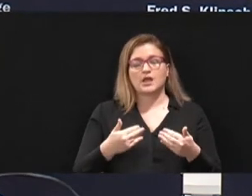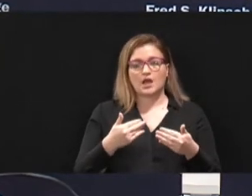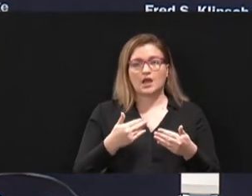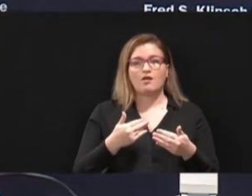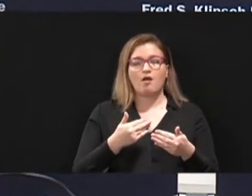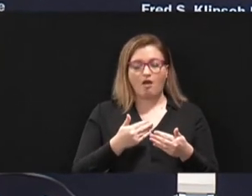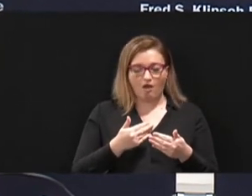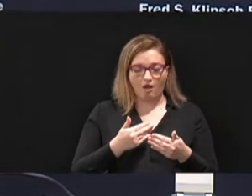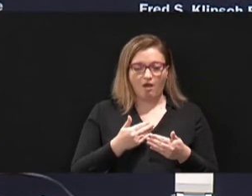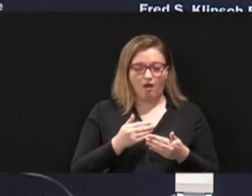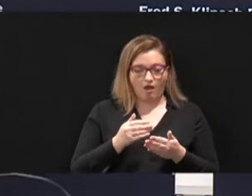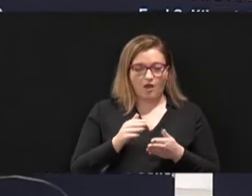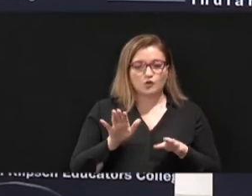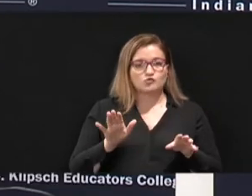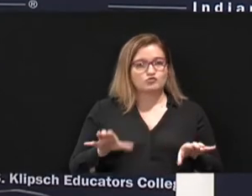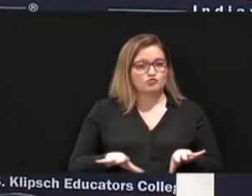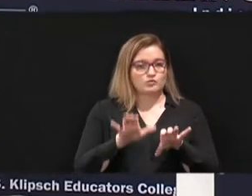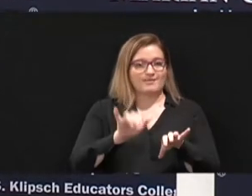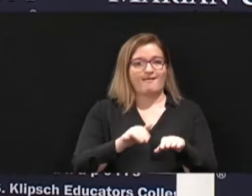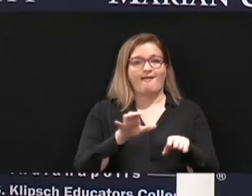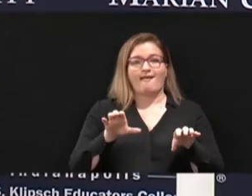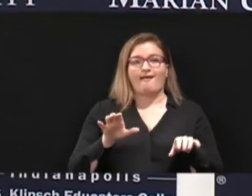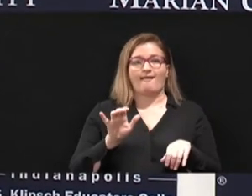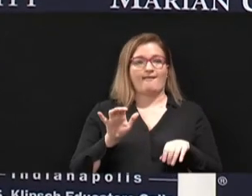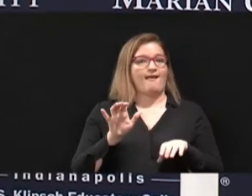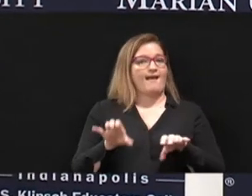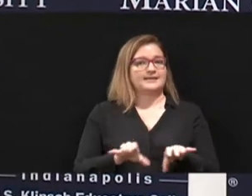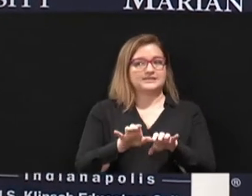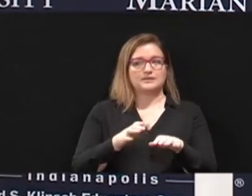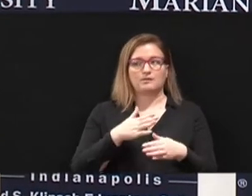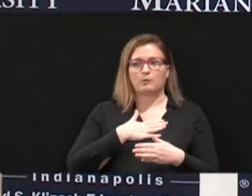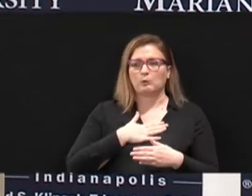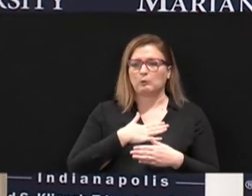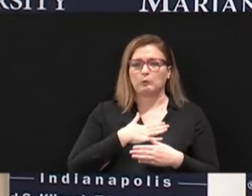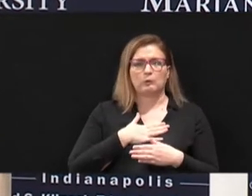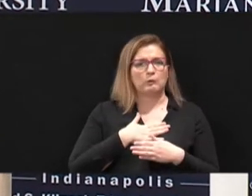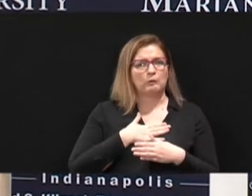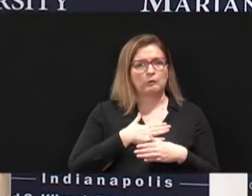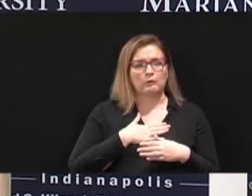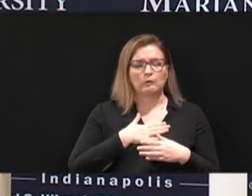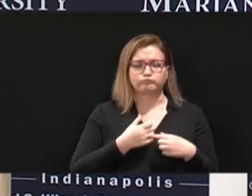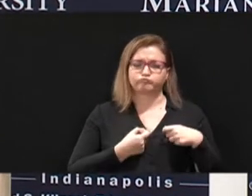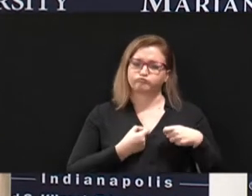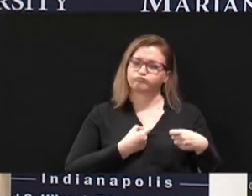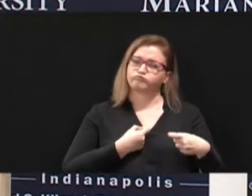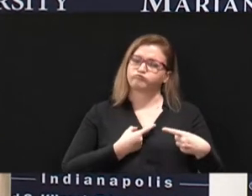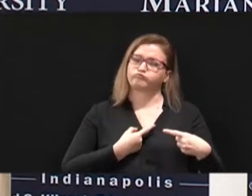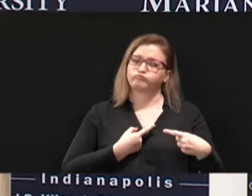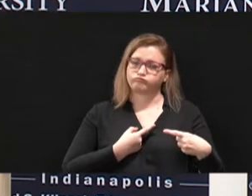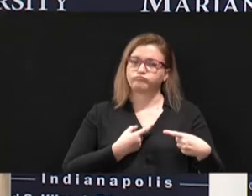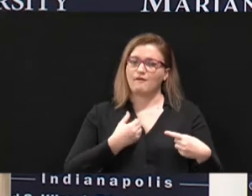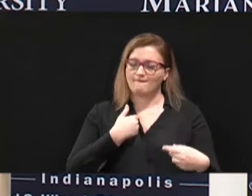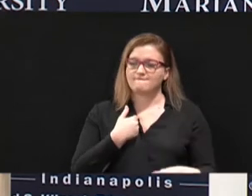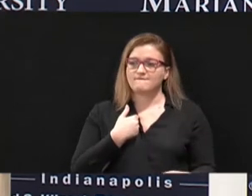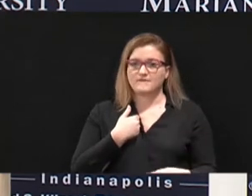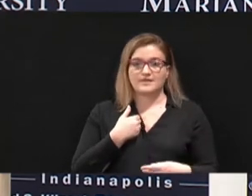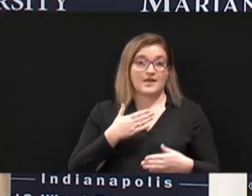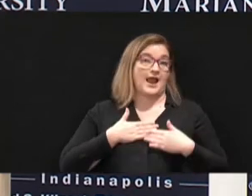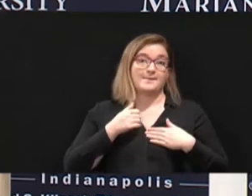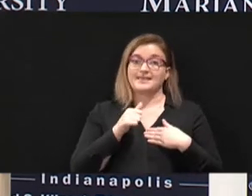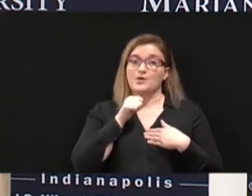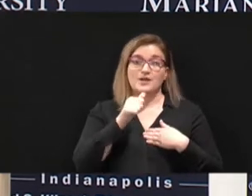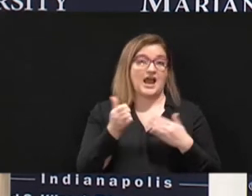Great. Everyone at home was feeling exactly the same as you, and they were saying they were glad that they were not in your